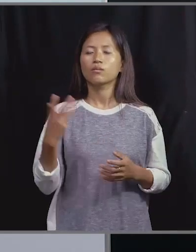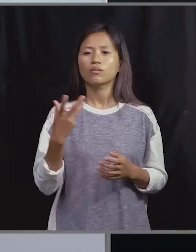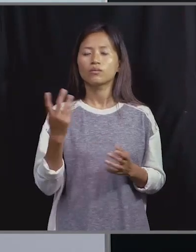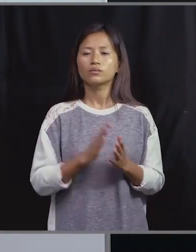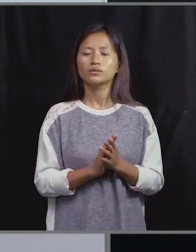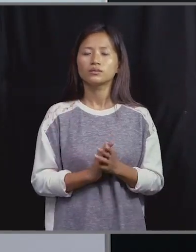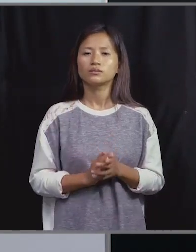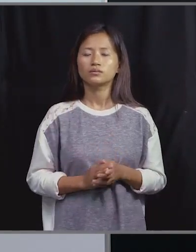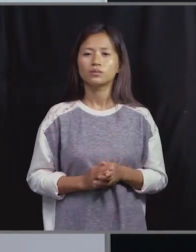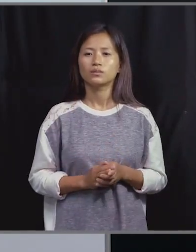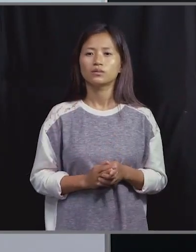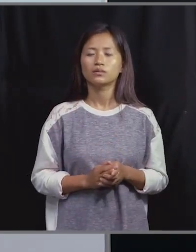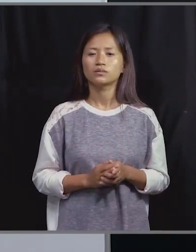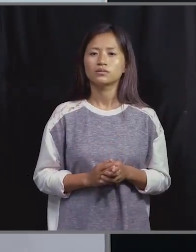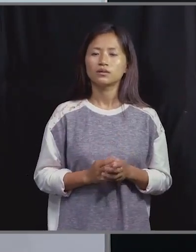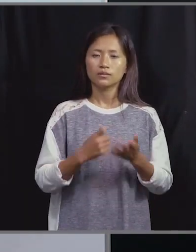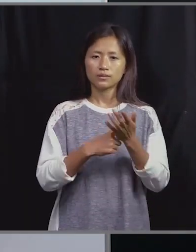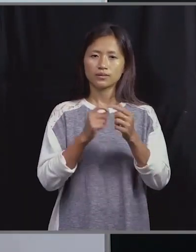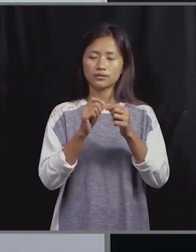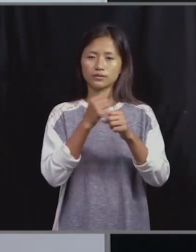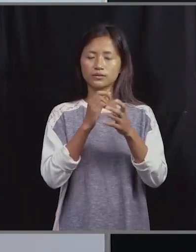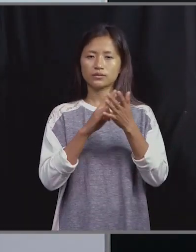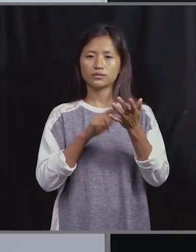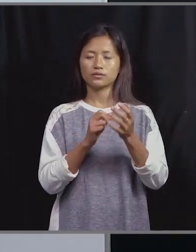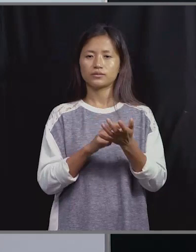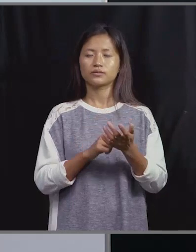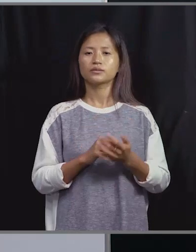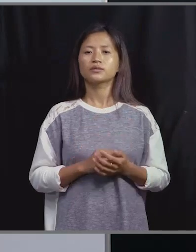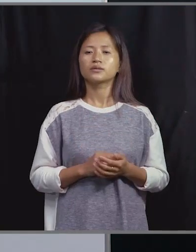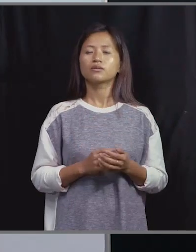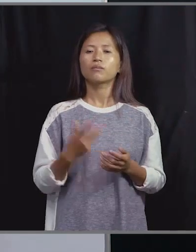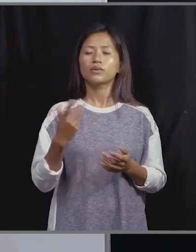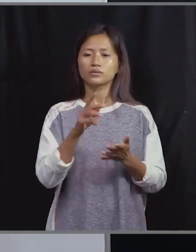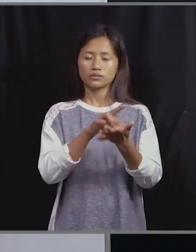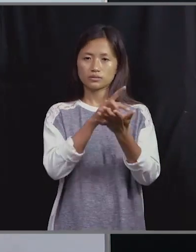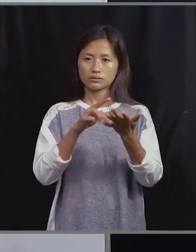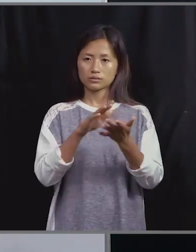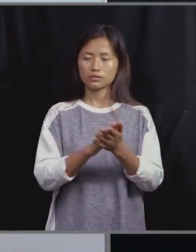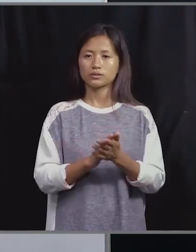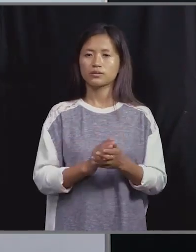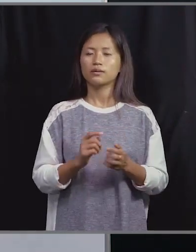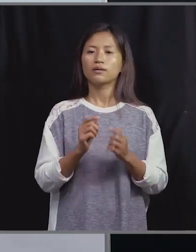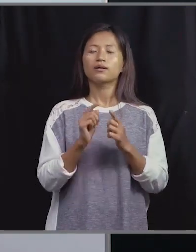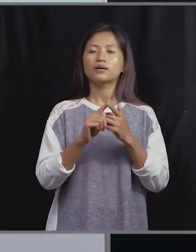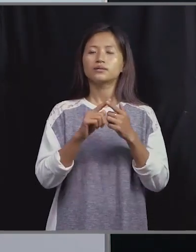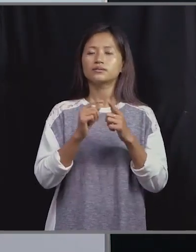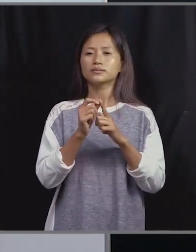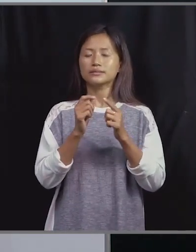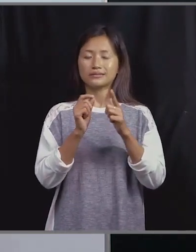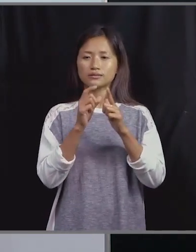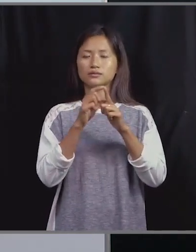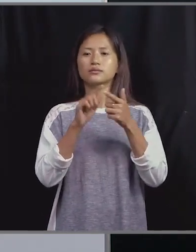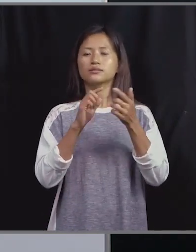is the region or which part of the region of India is known as Deccan and what is riot. In order